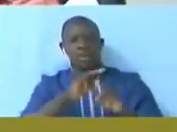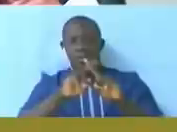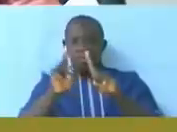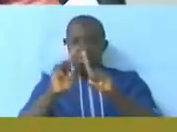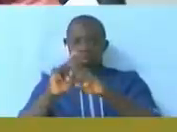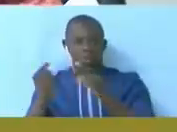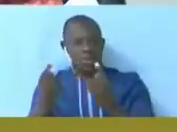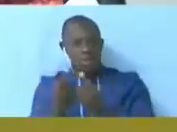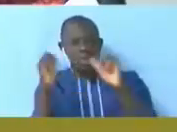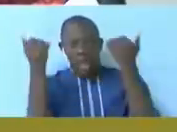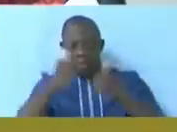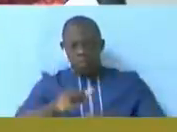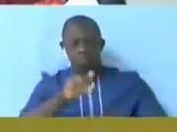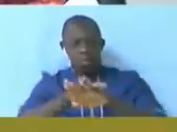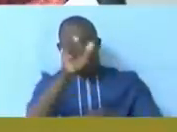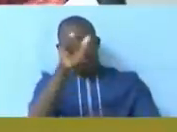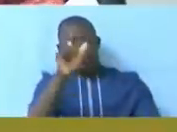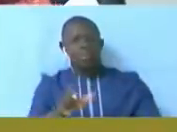victimization.